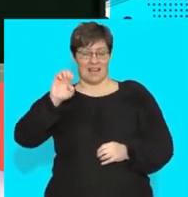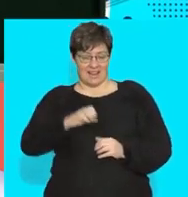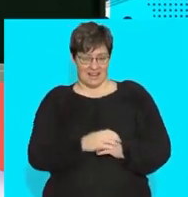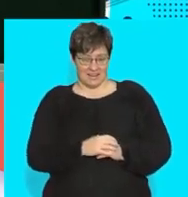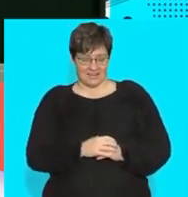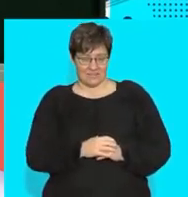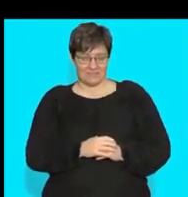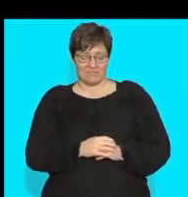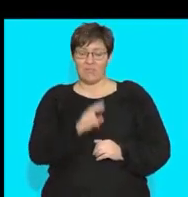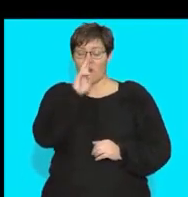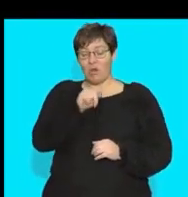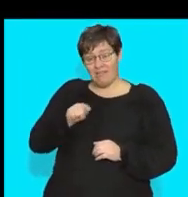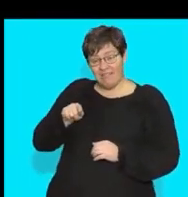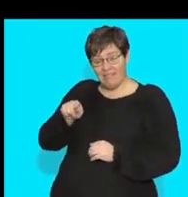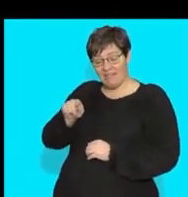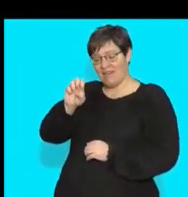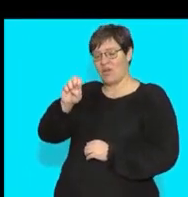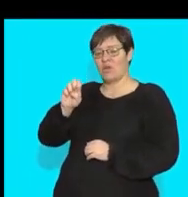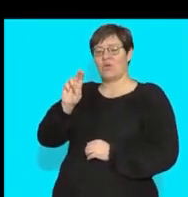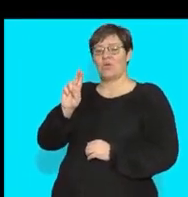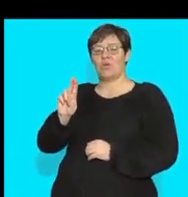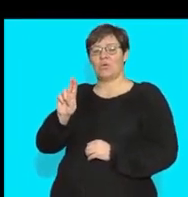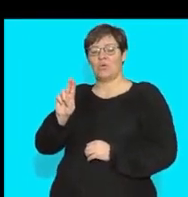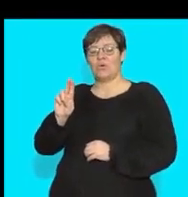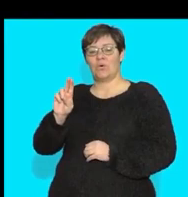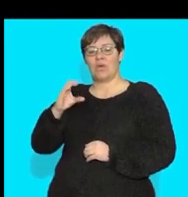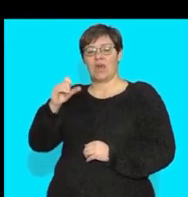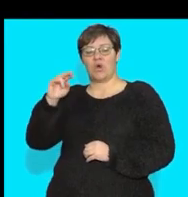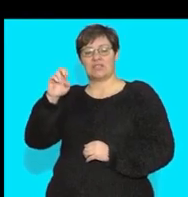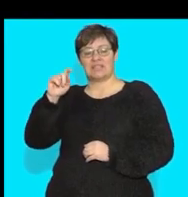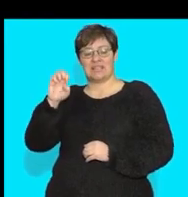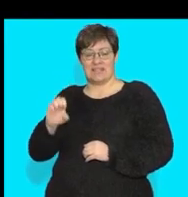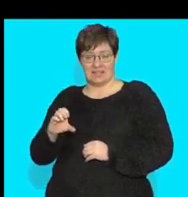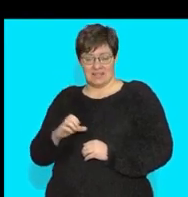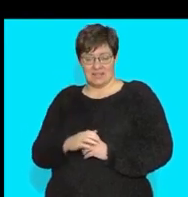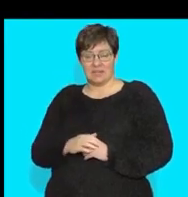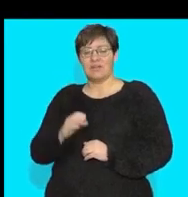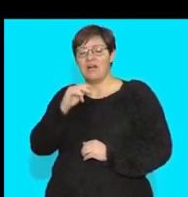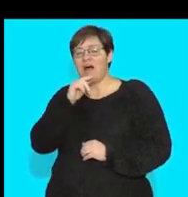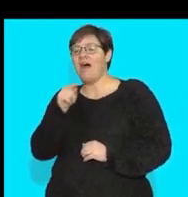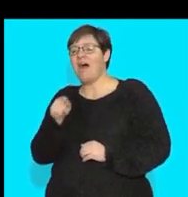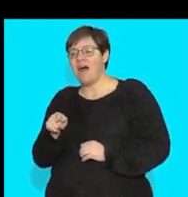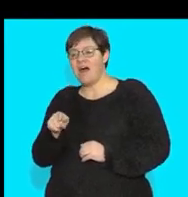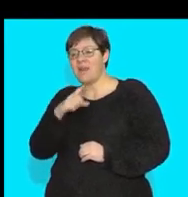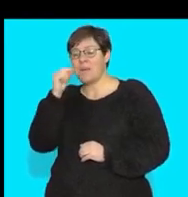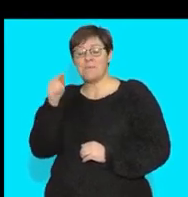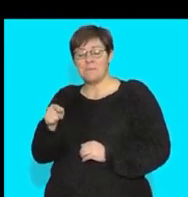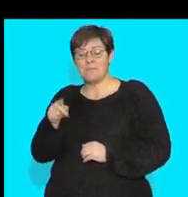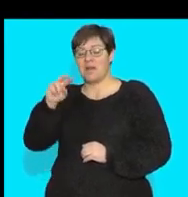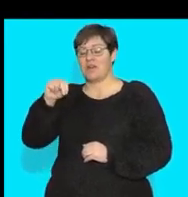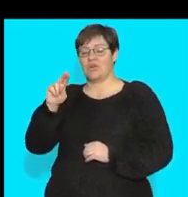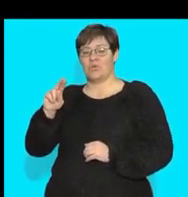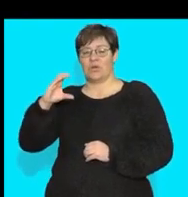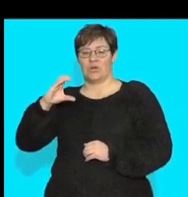at eukaryotic cells, and all our eukaryotic cells have this organelle that is called